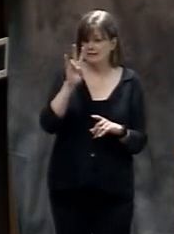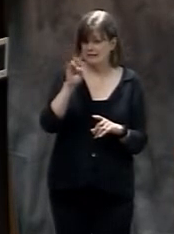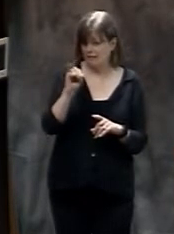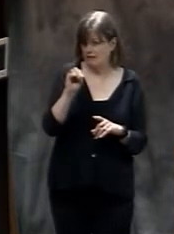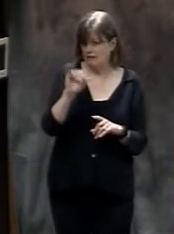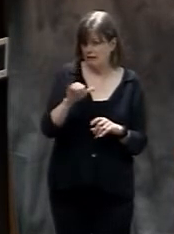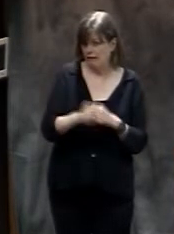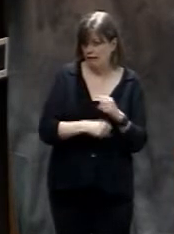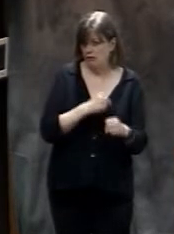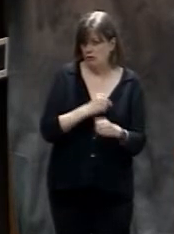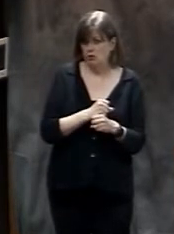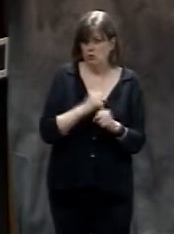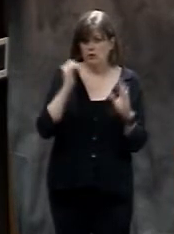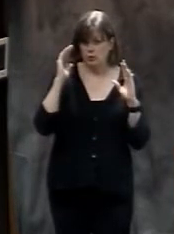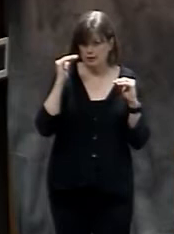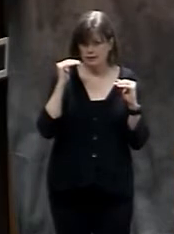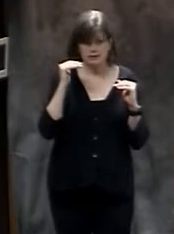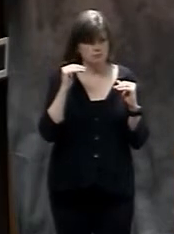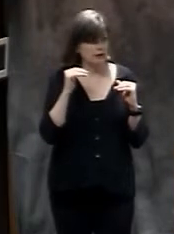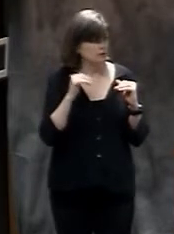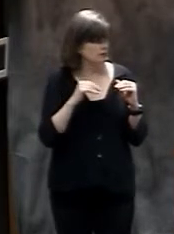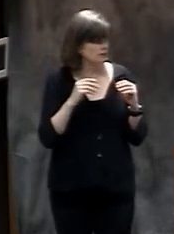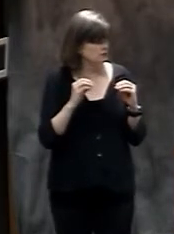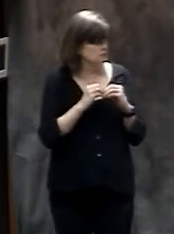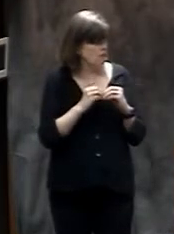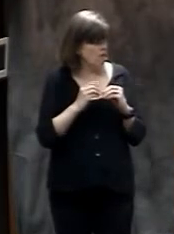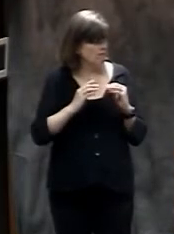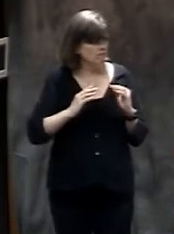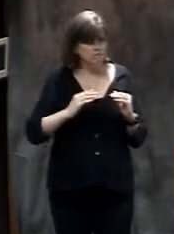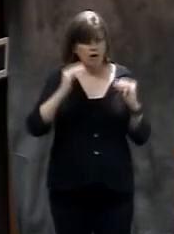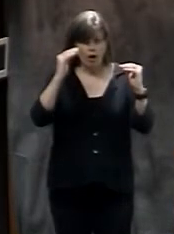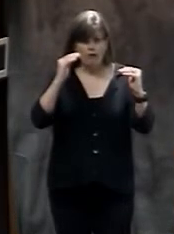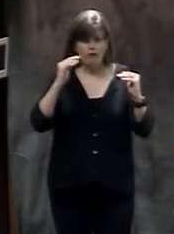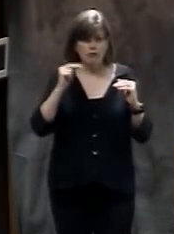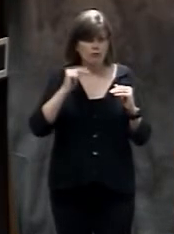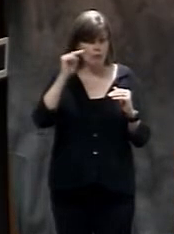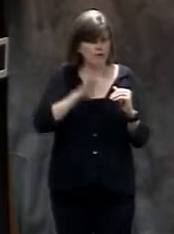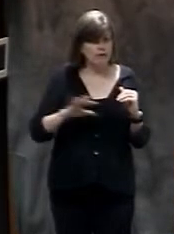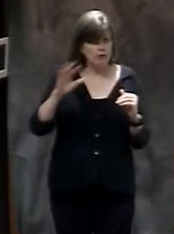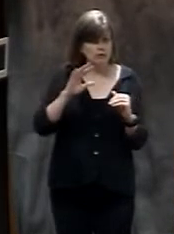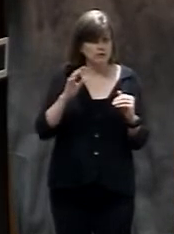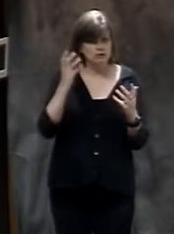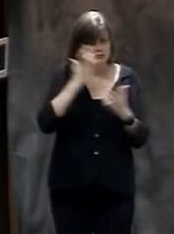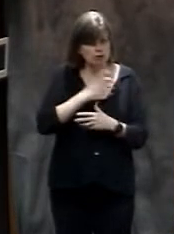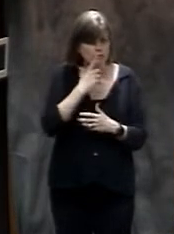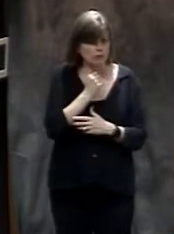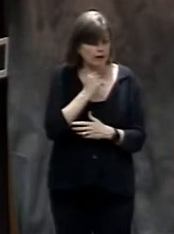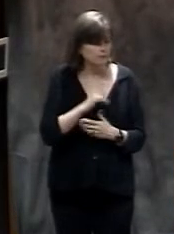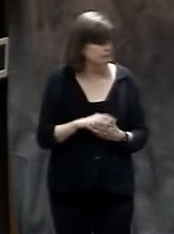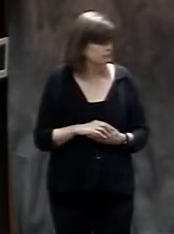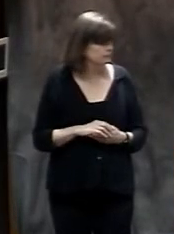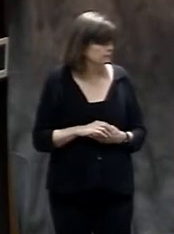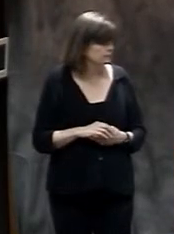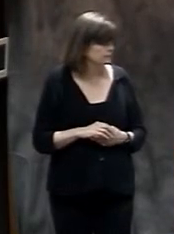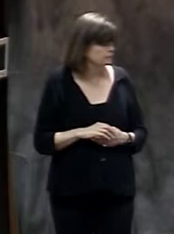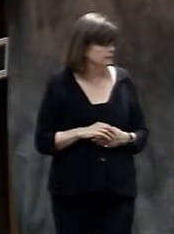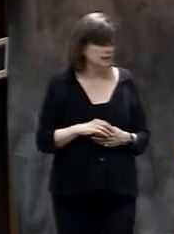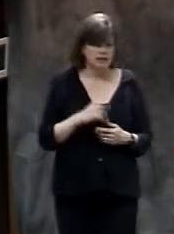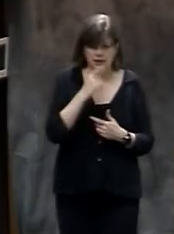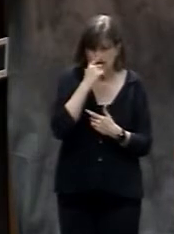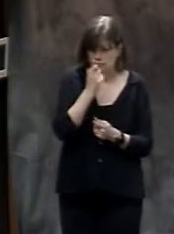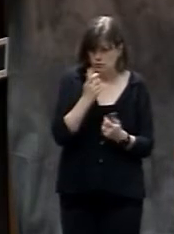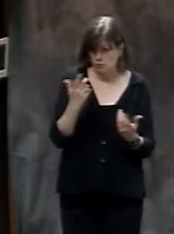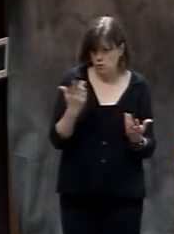this mosquito in these further north areas that are in dark red. But there's something interesting about this map here. If you